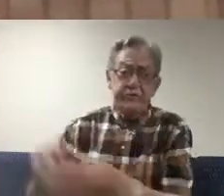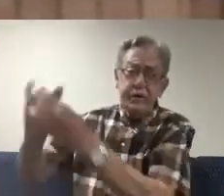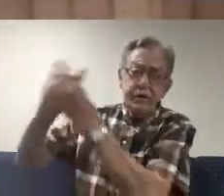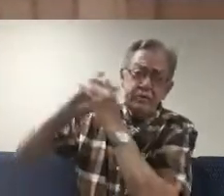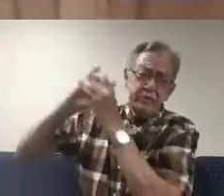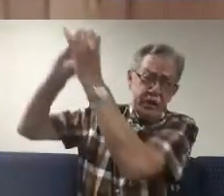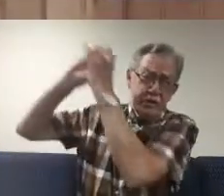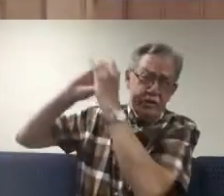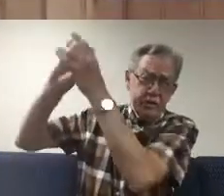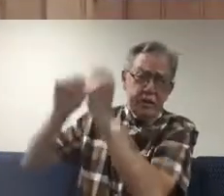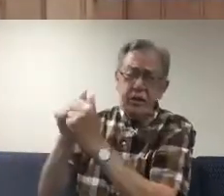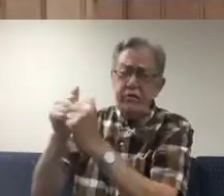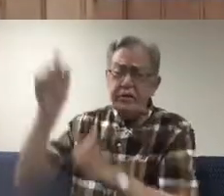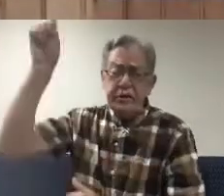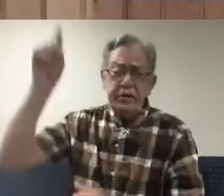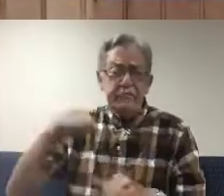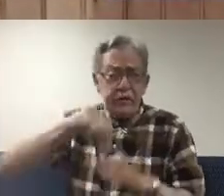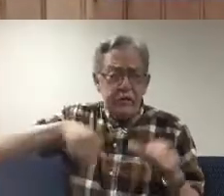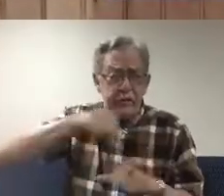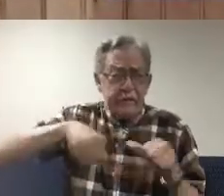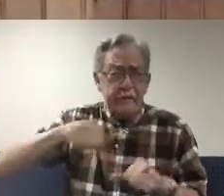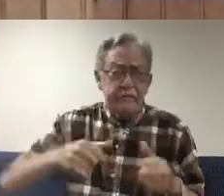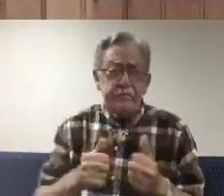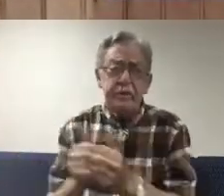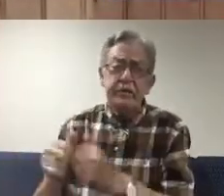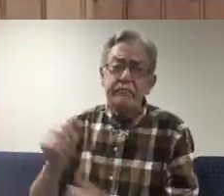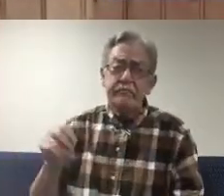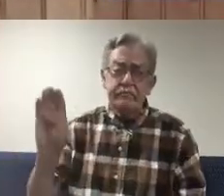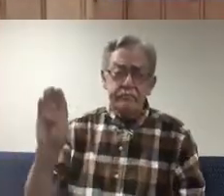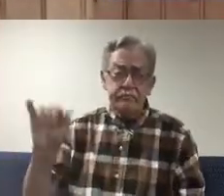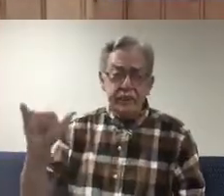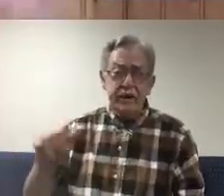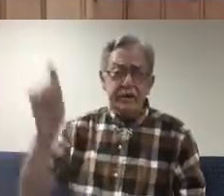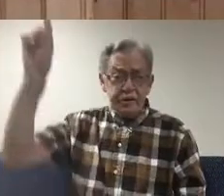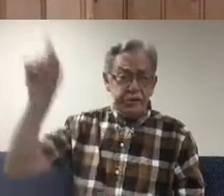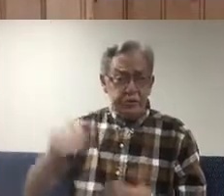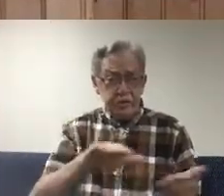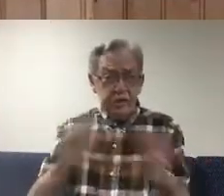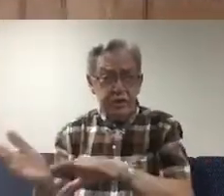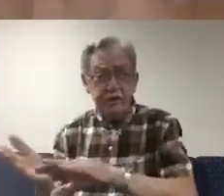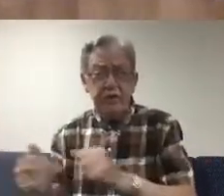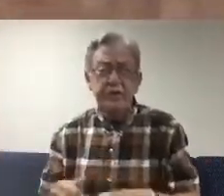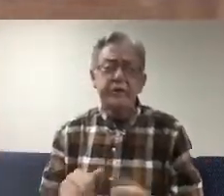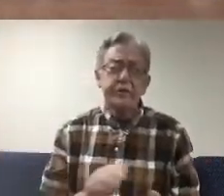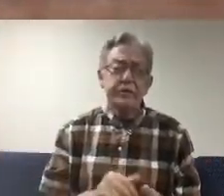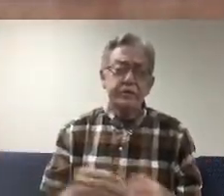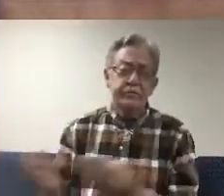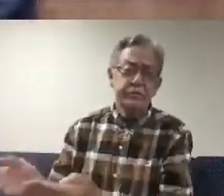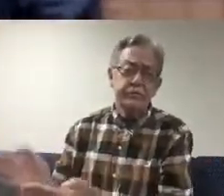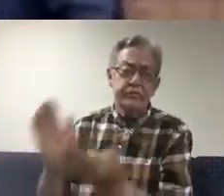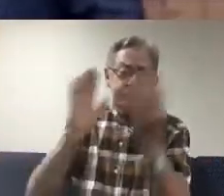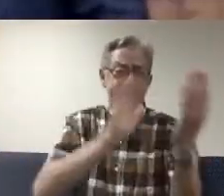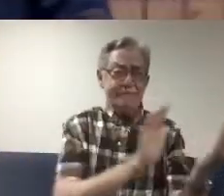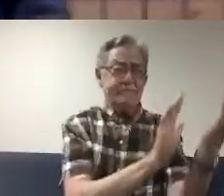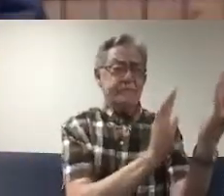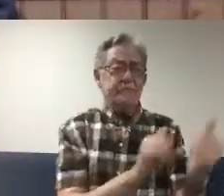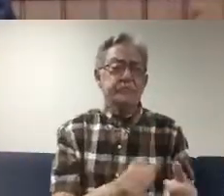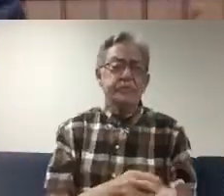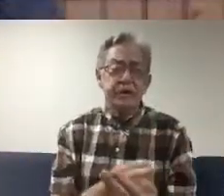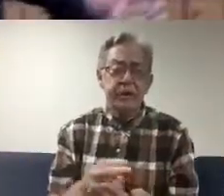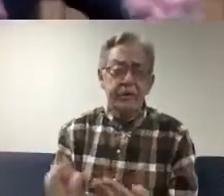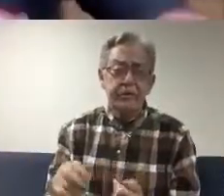the passions and say they're okay, and it's just the other passions that we oppose. What Paul is trying to tell